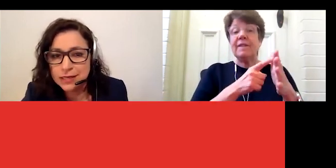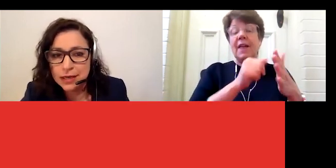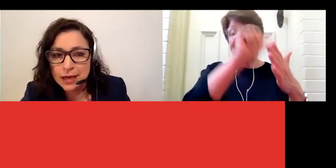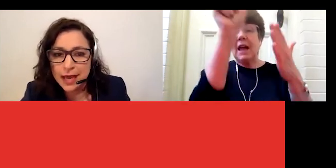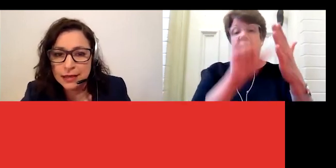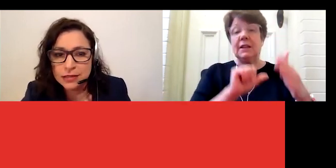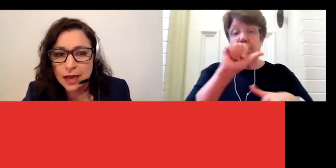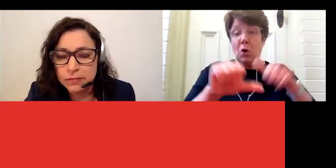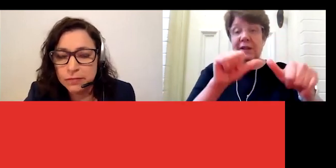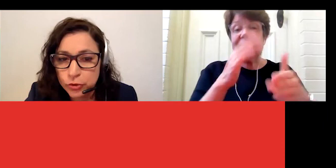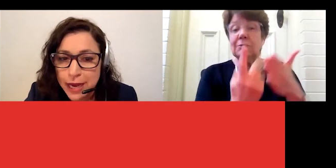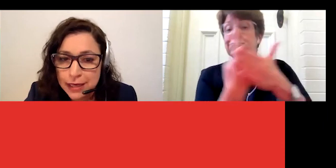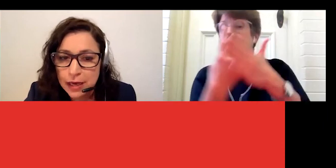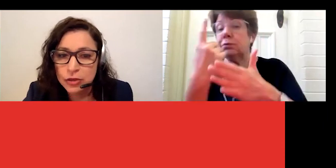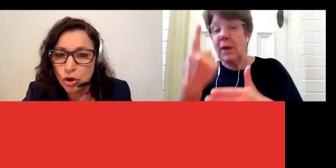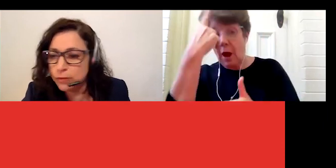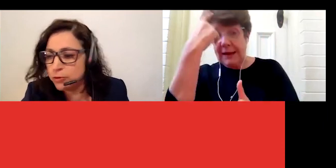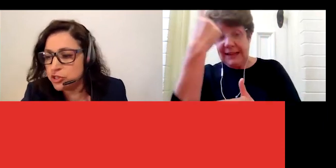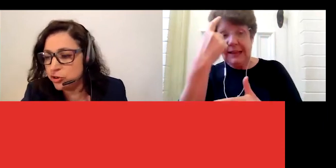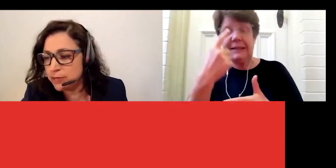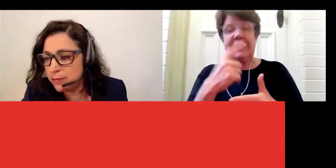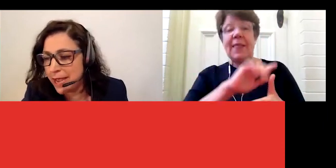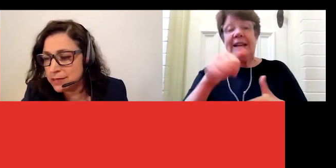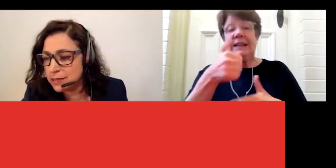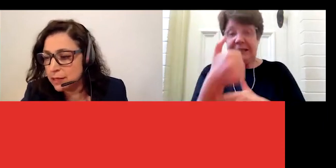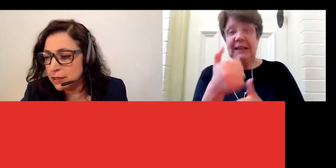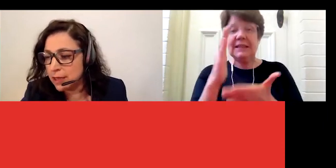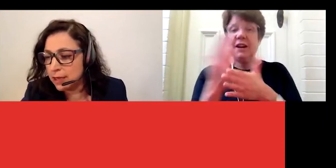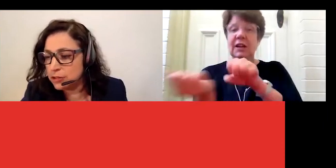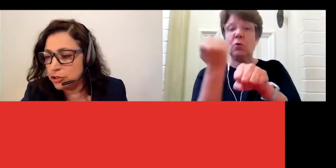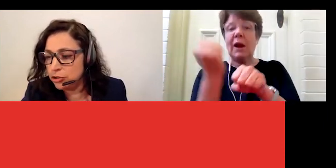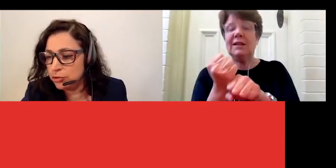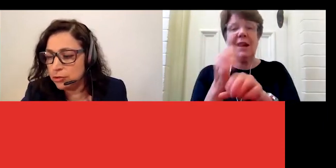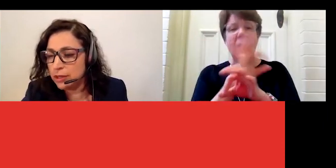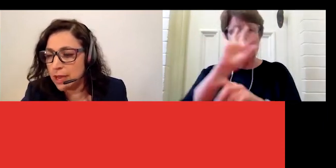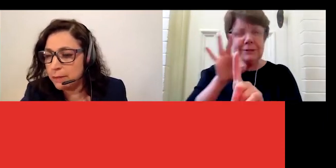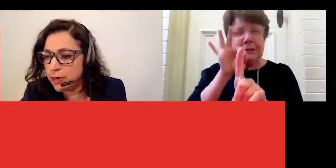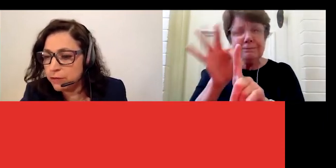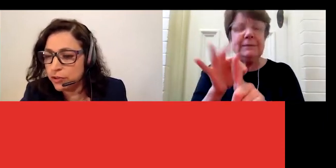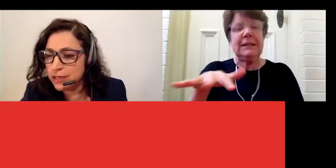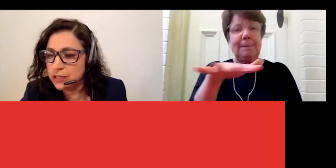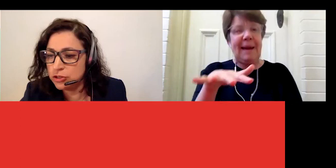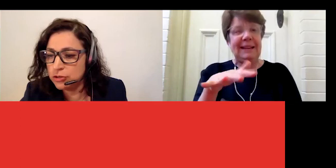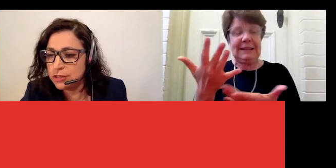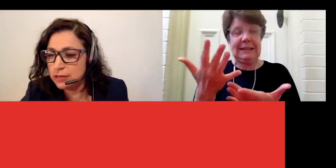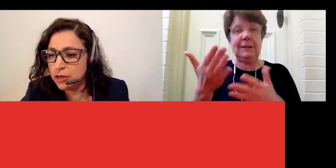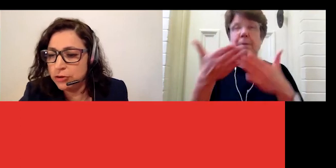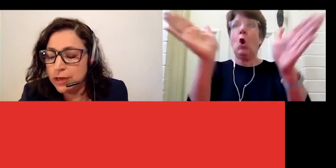ideas and creating a non-prescriptive space to bring forth